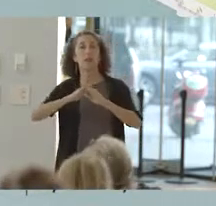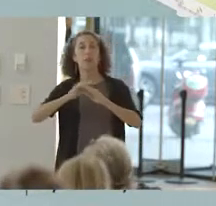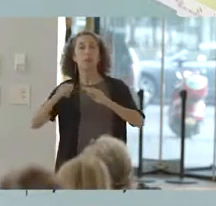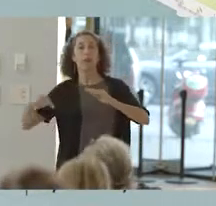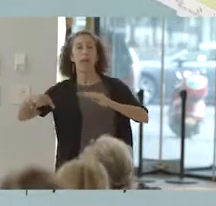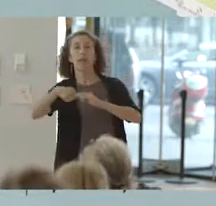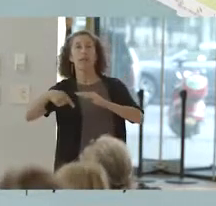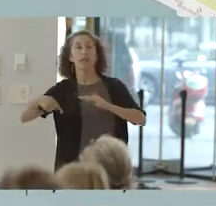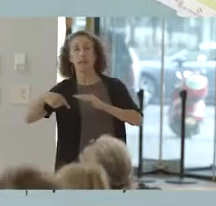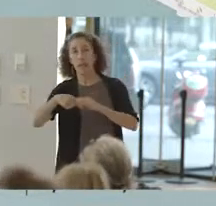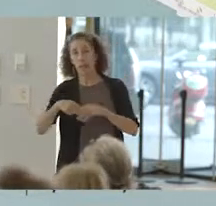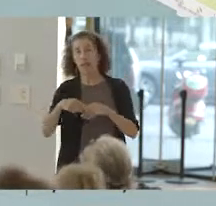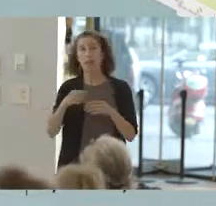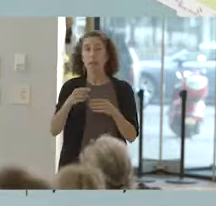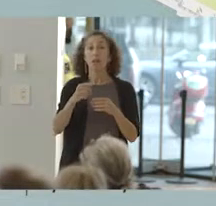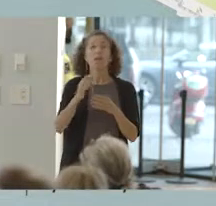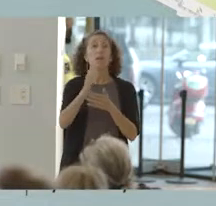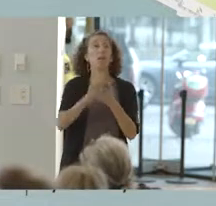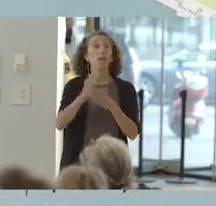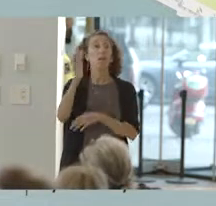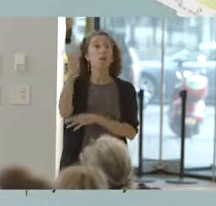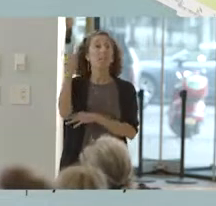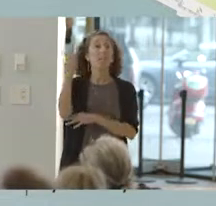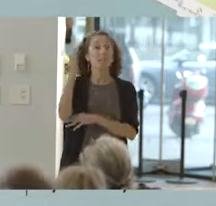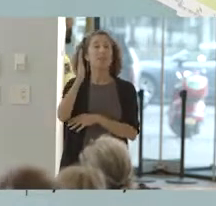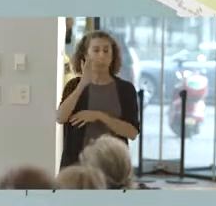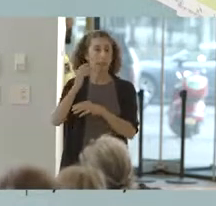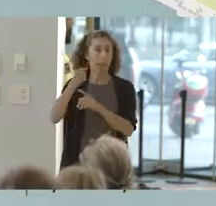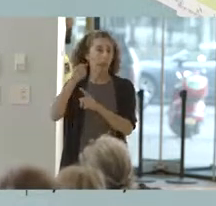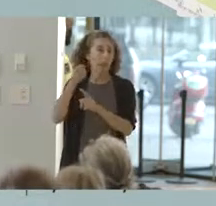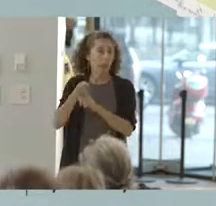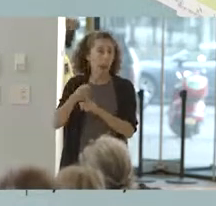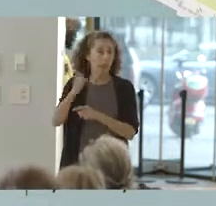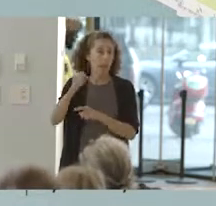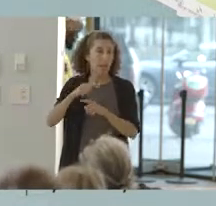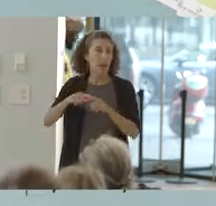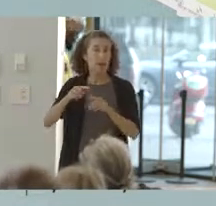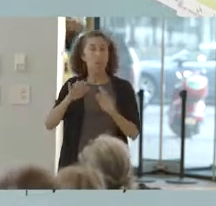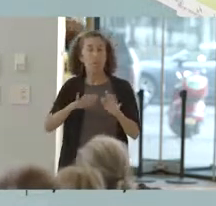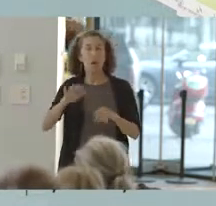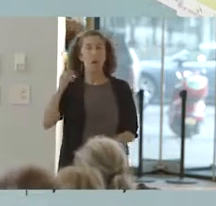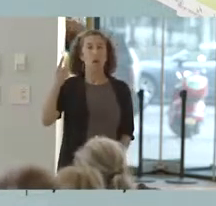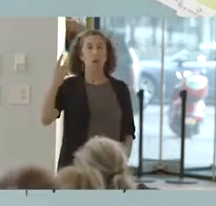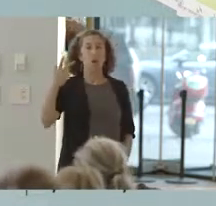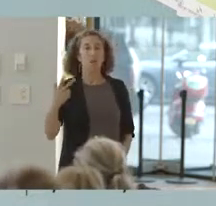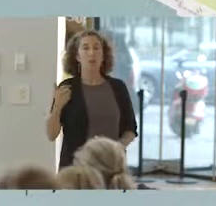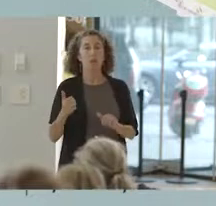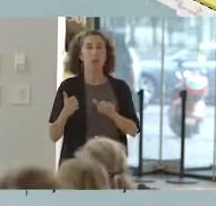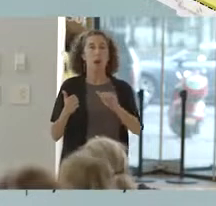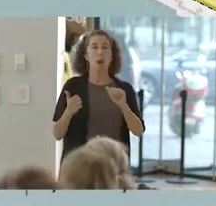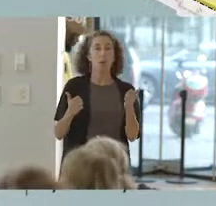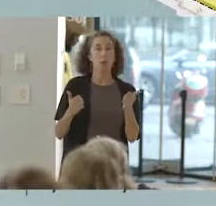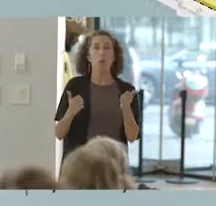number of impacted trees in this particular scenario is approximately 30. The next